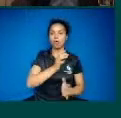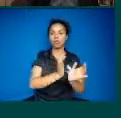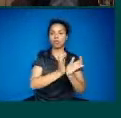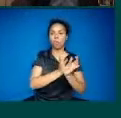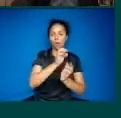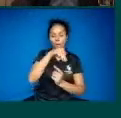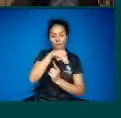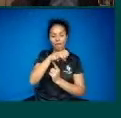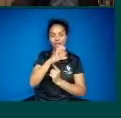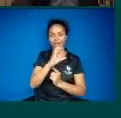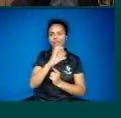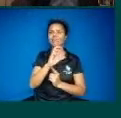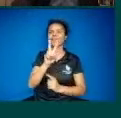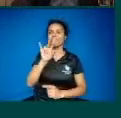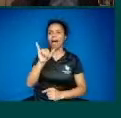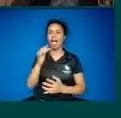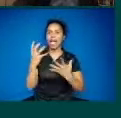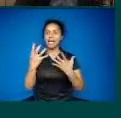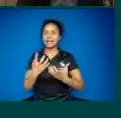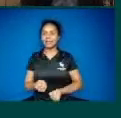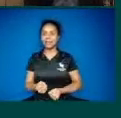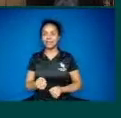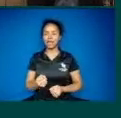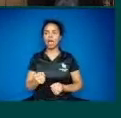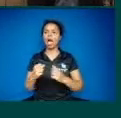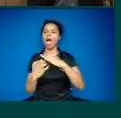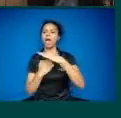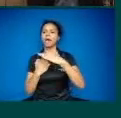will be receiving British